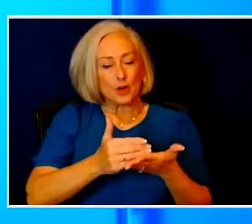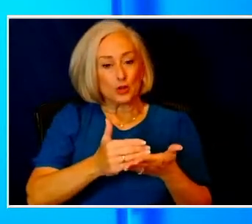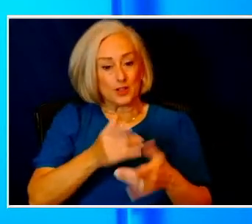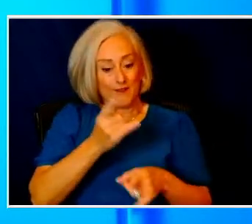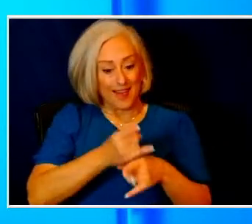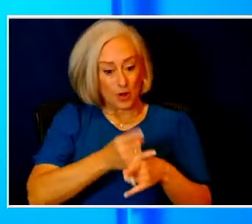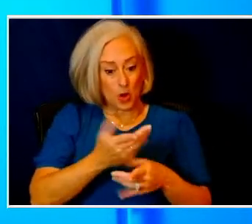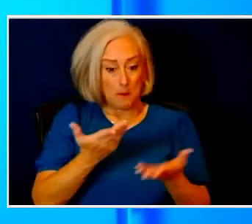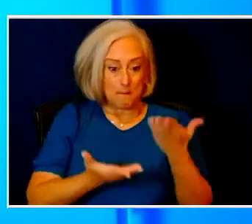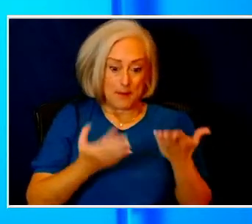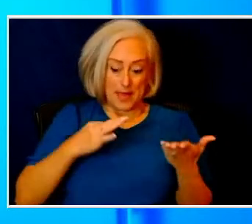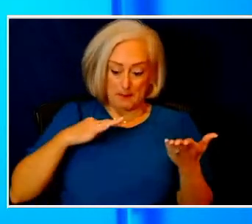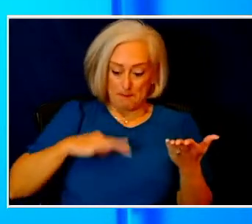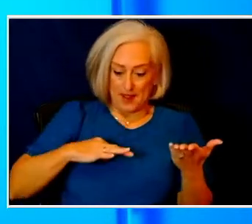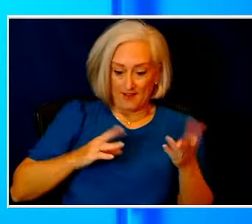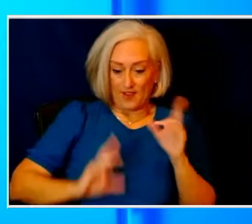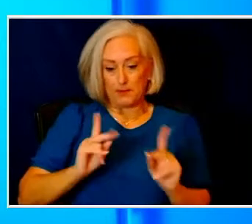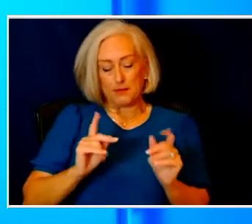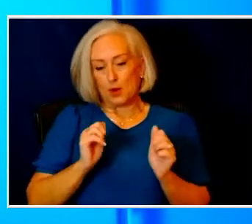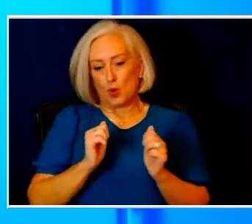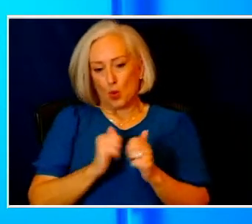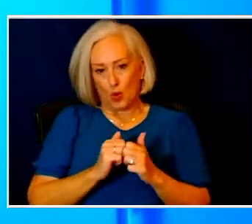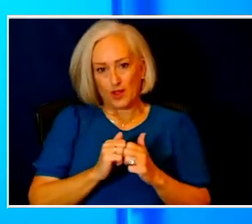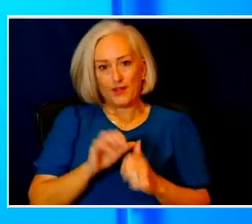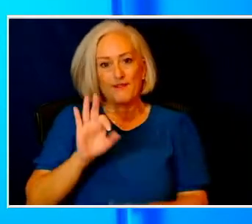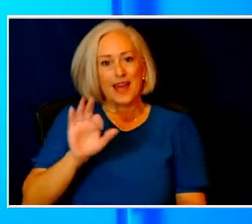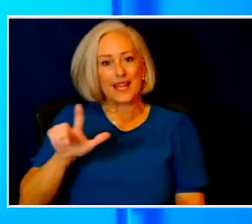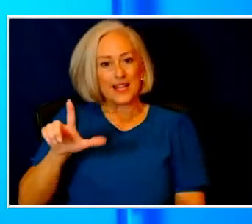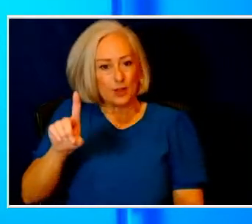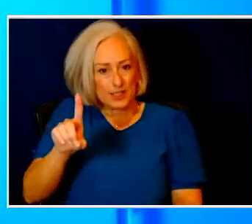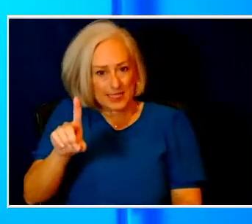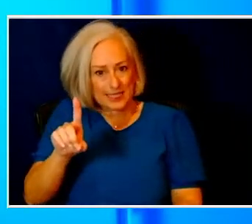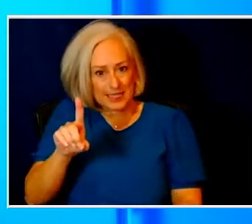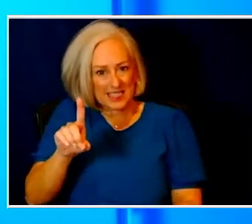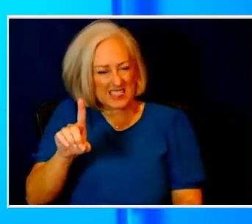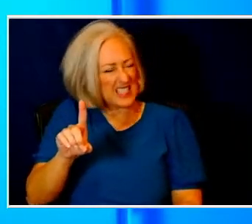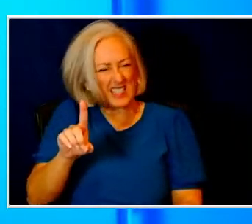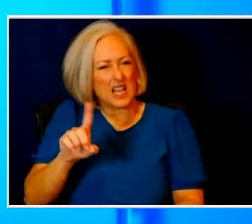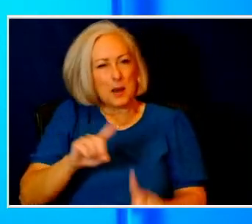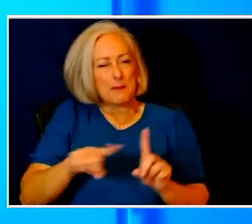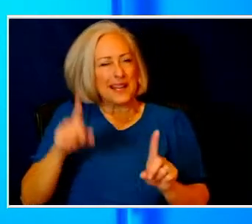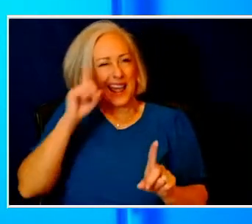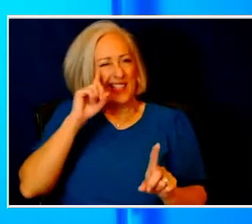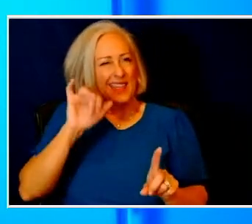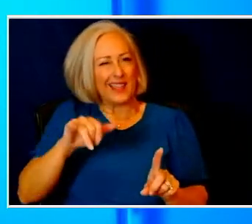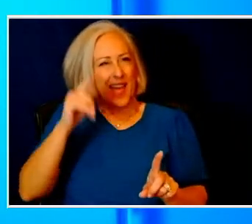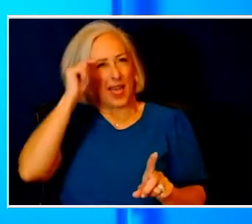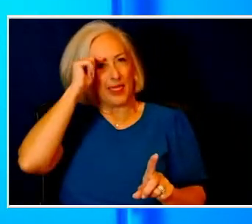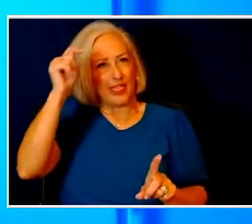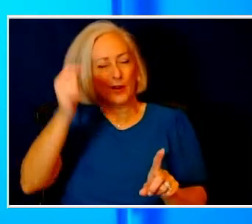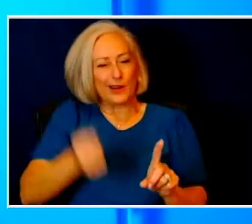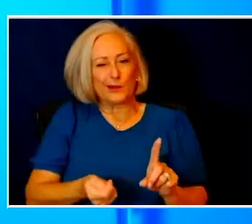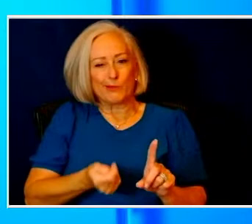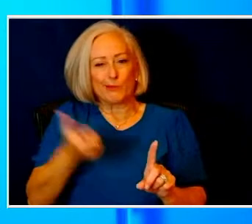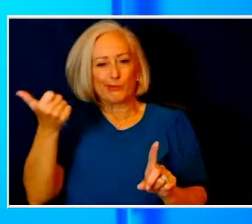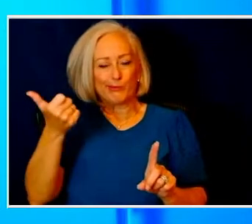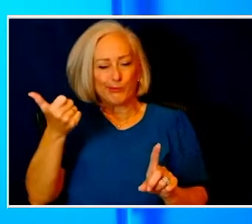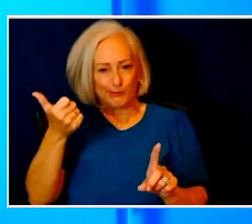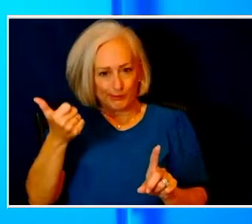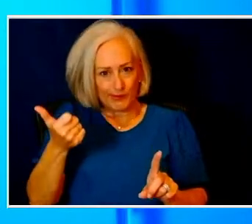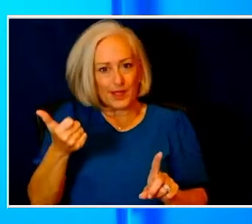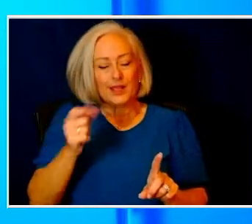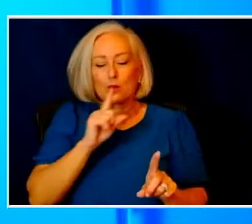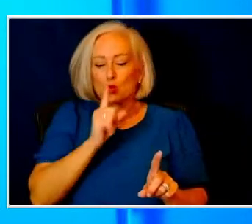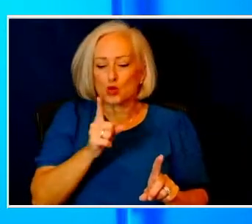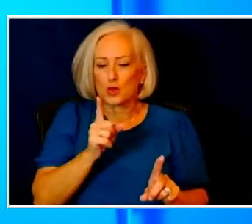to people with fatty liver disease, and I think most of that's been debunked, and that was really observational studies